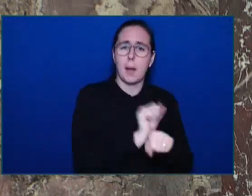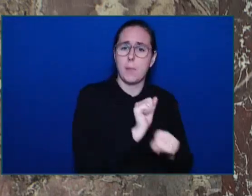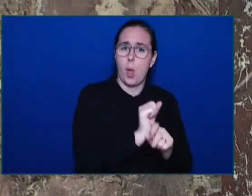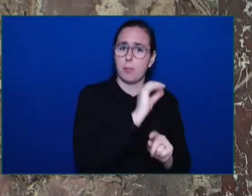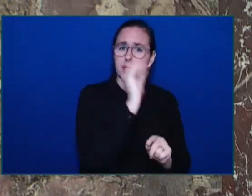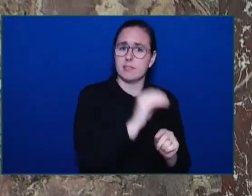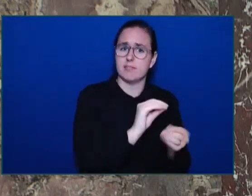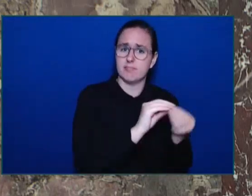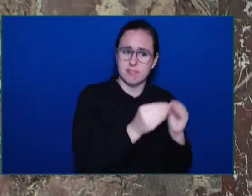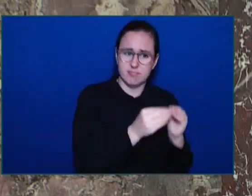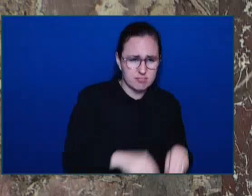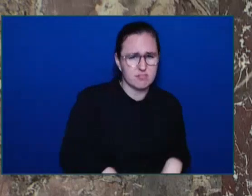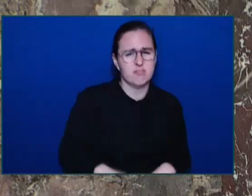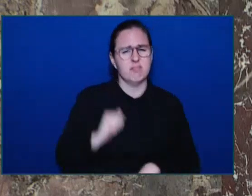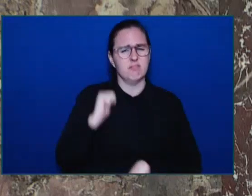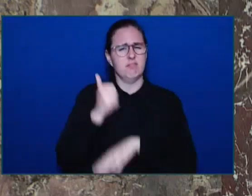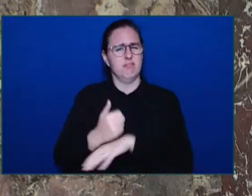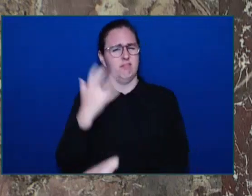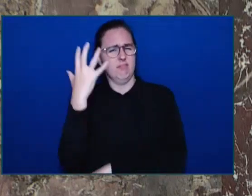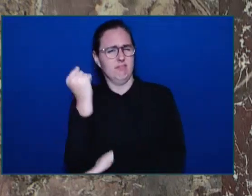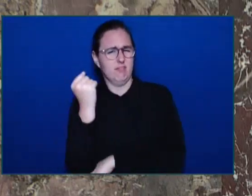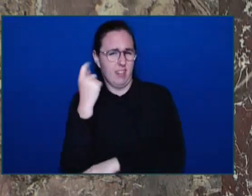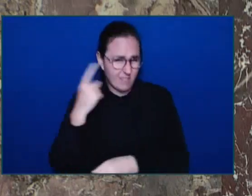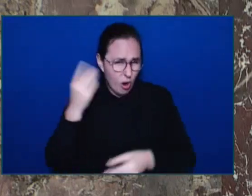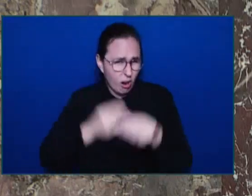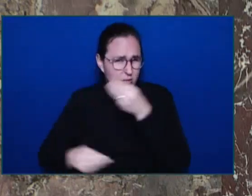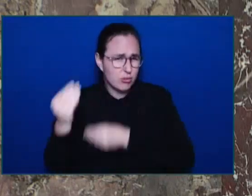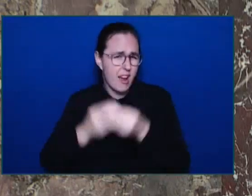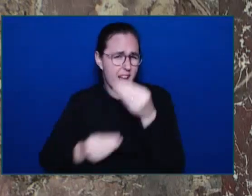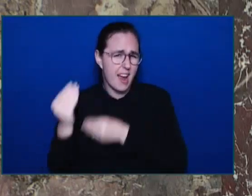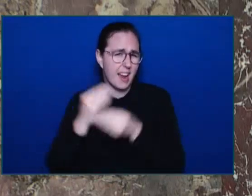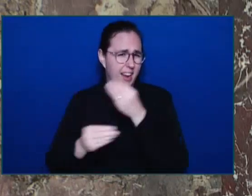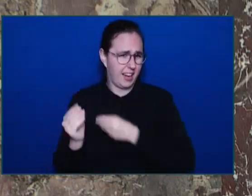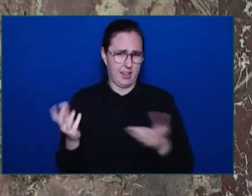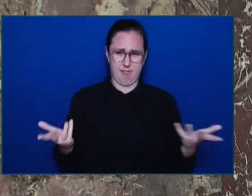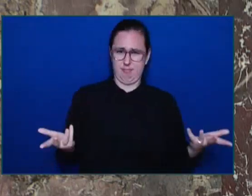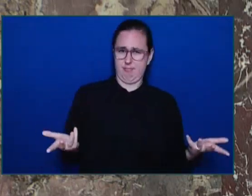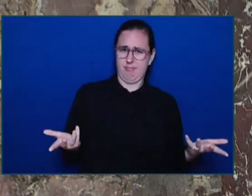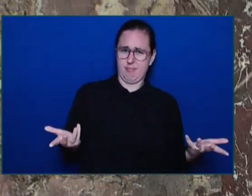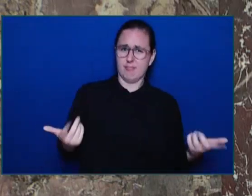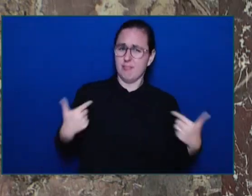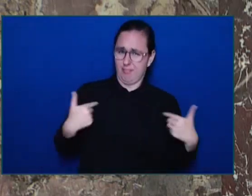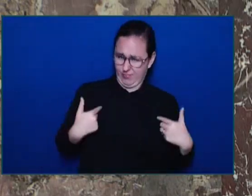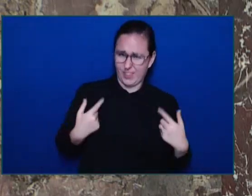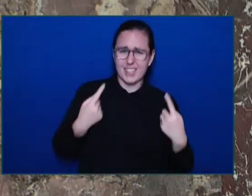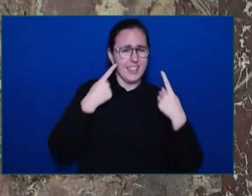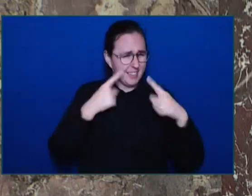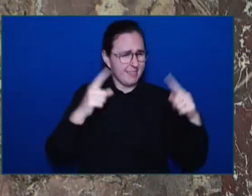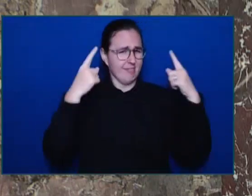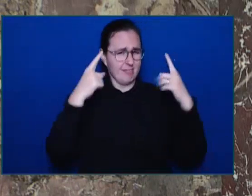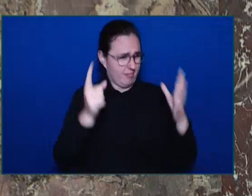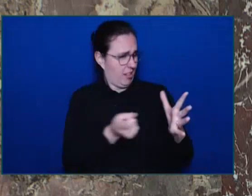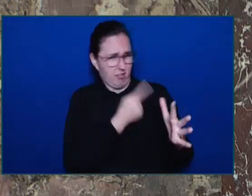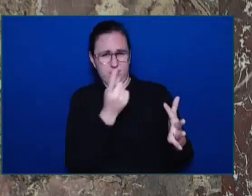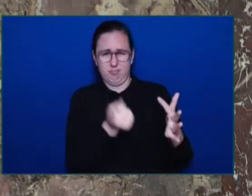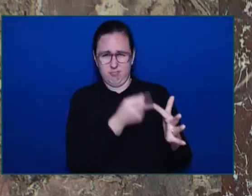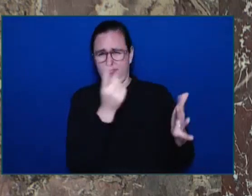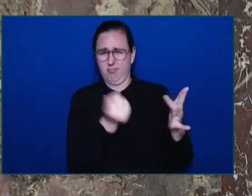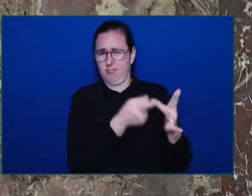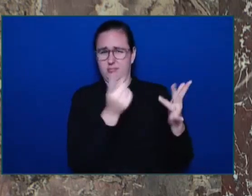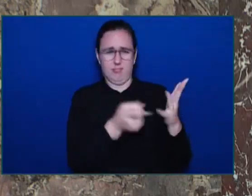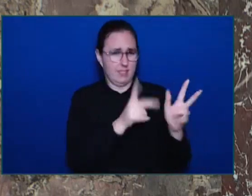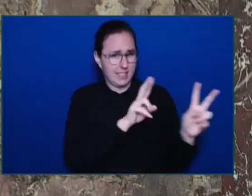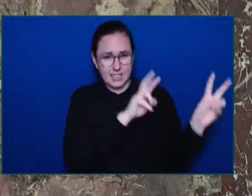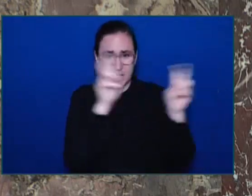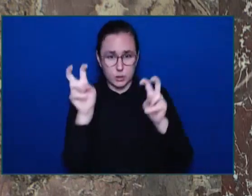session alone. We are getting results for British Columbians on those issues. We'll get results for British Columbians on this issue. And we can't wait to continue the work.